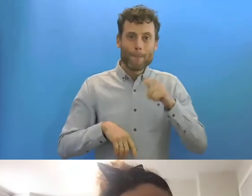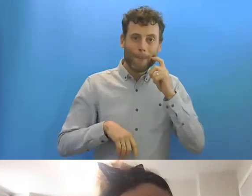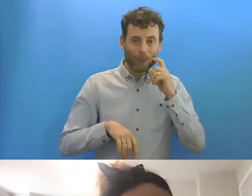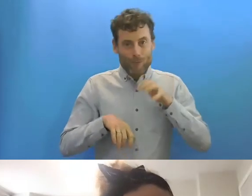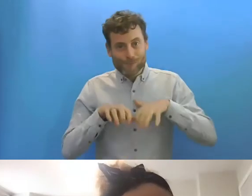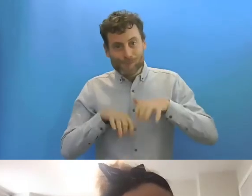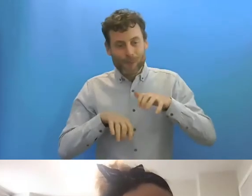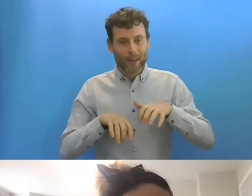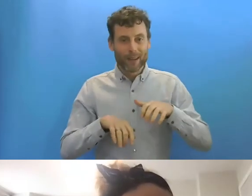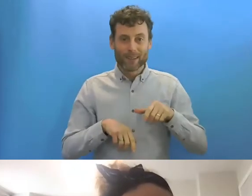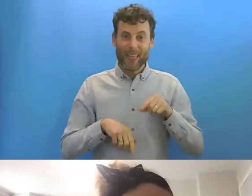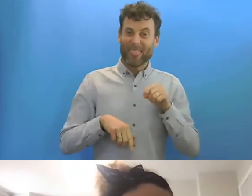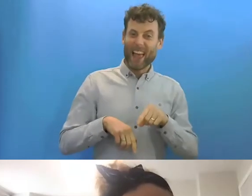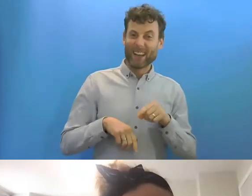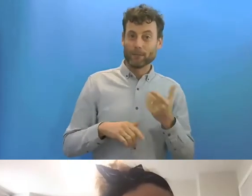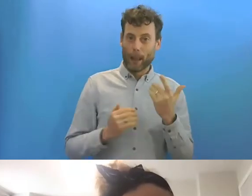moment. And so